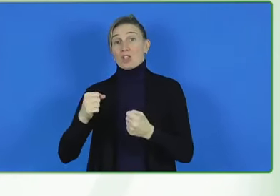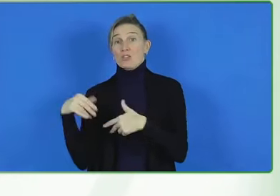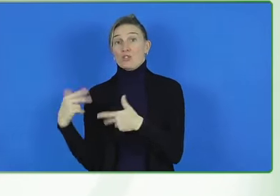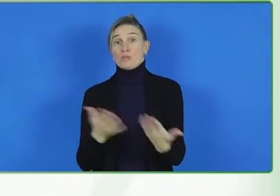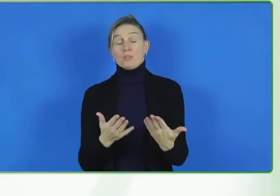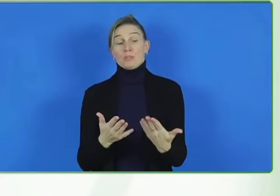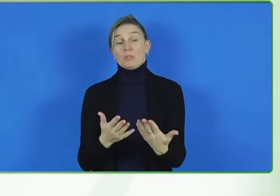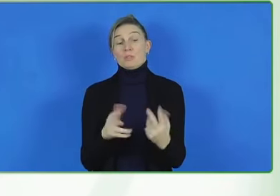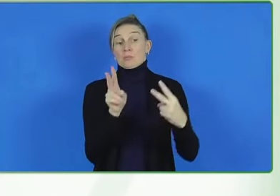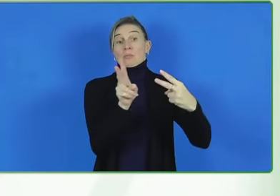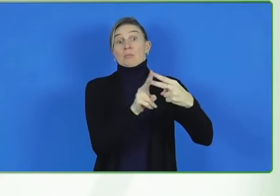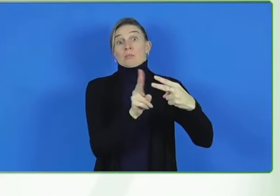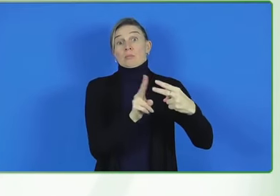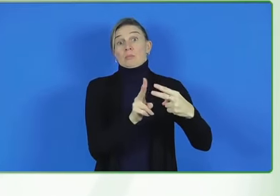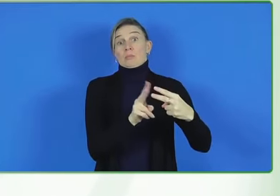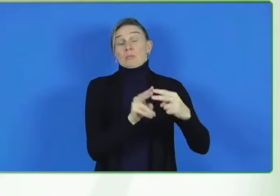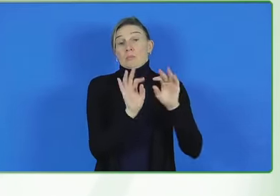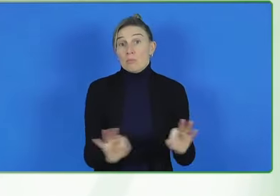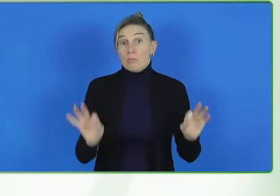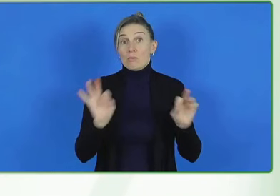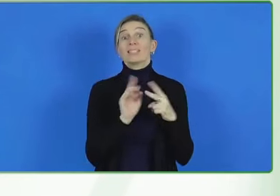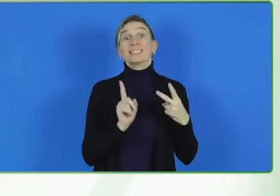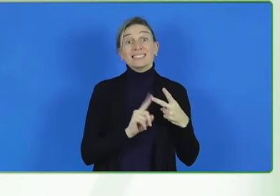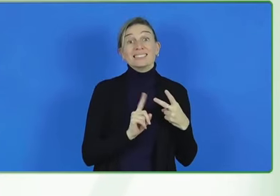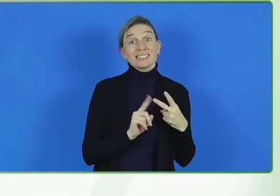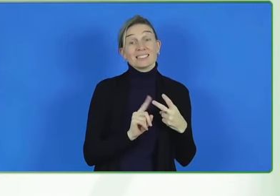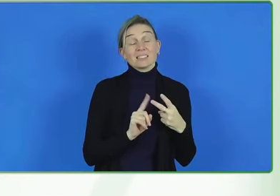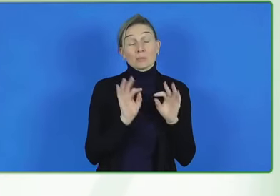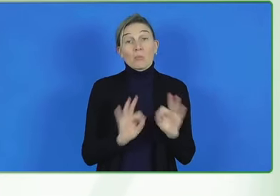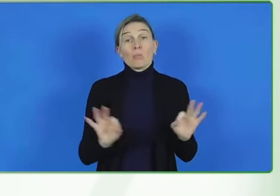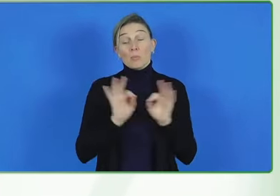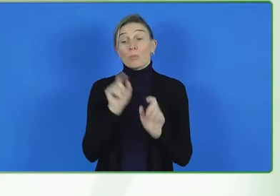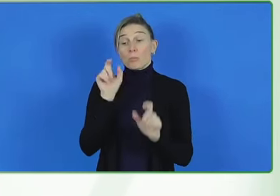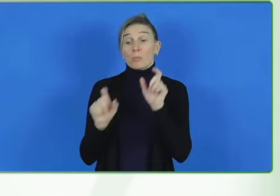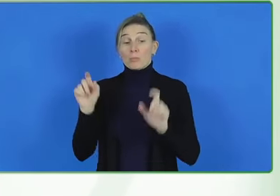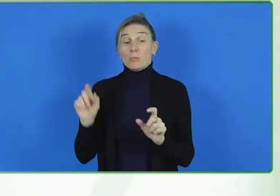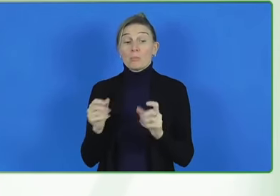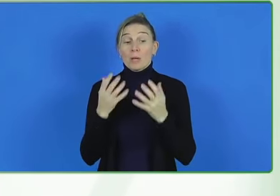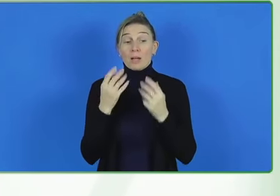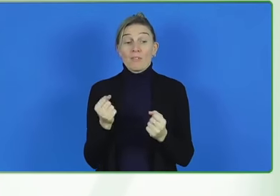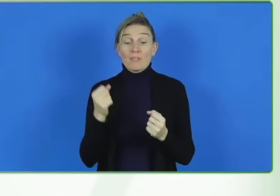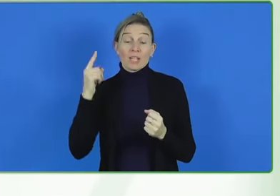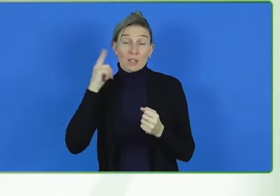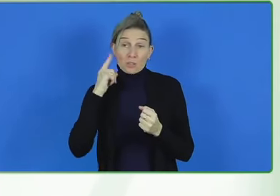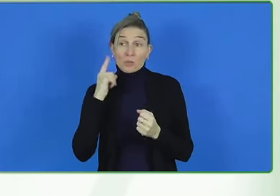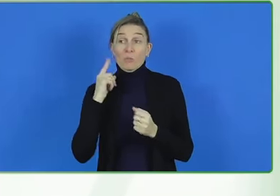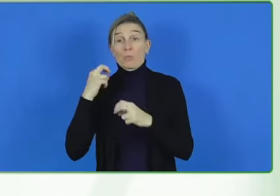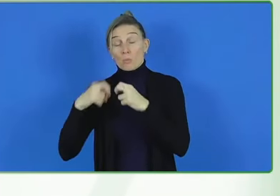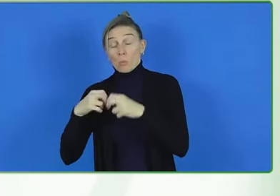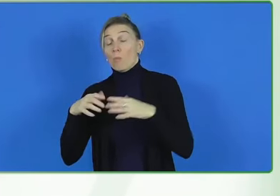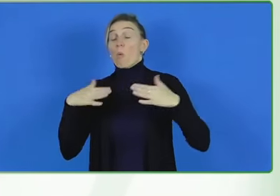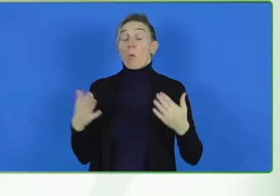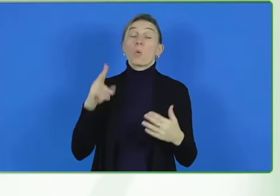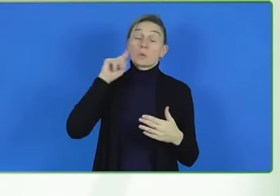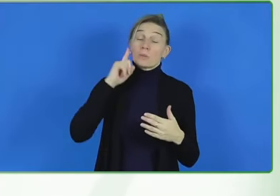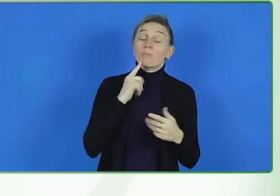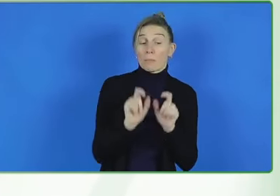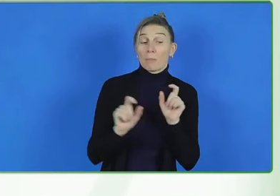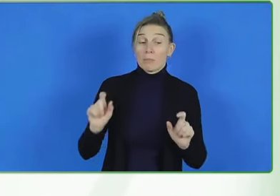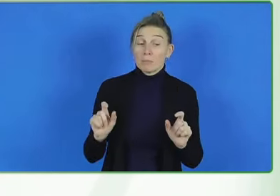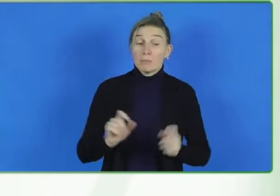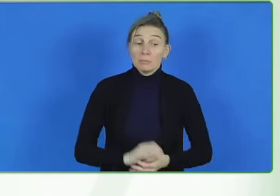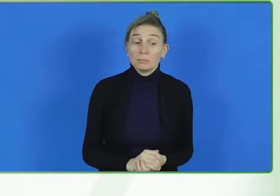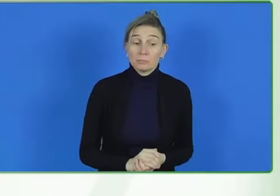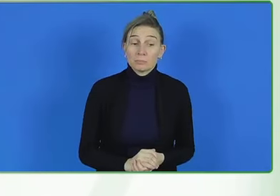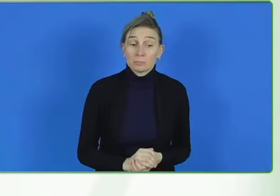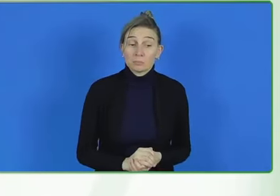for persons with hearing problems as well as deaf people. And as you can see on the